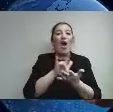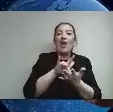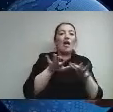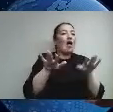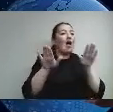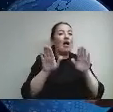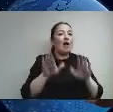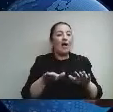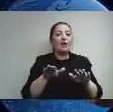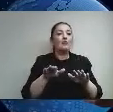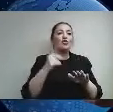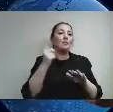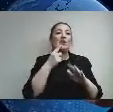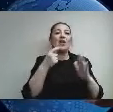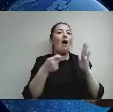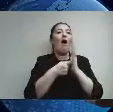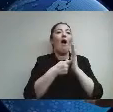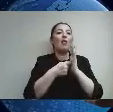to survive.